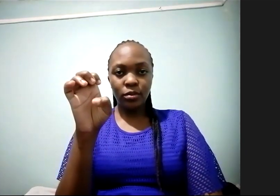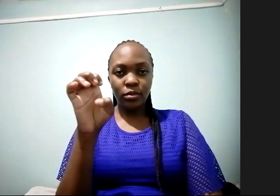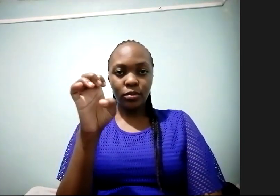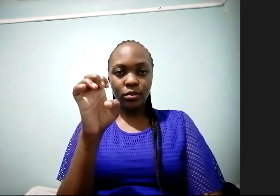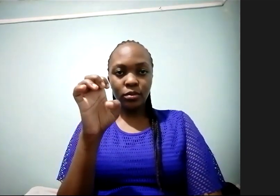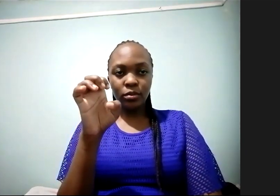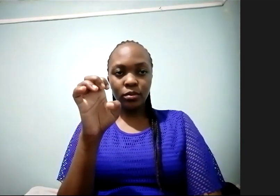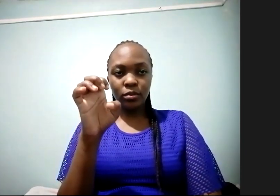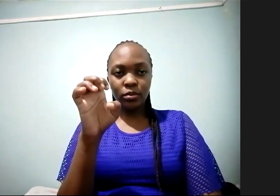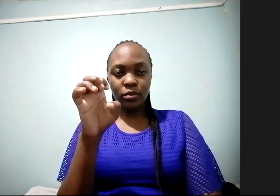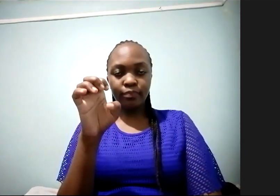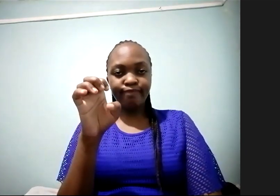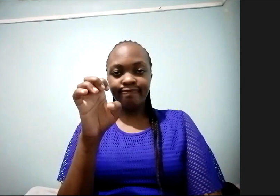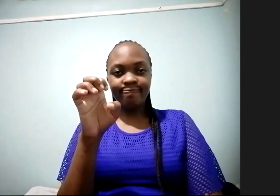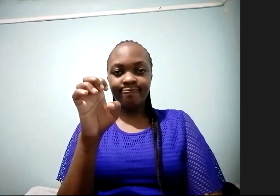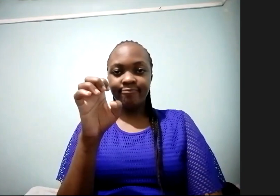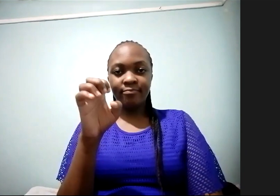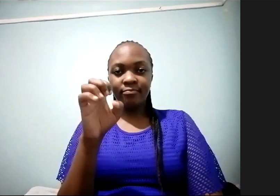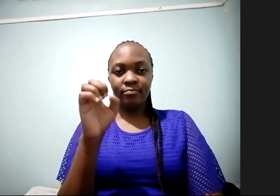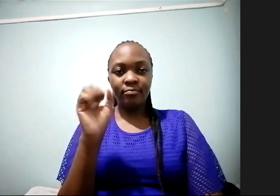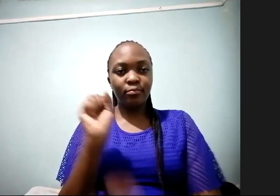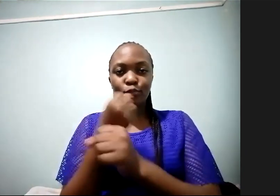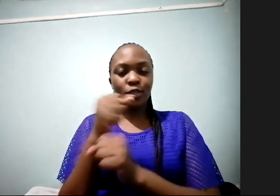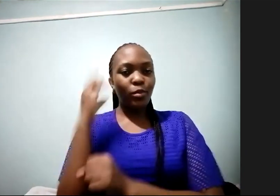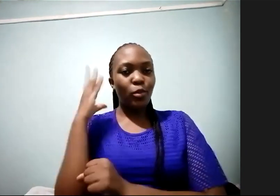we can get you. Your mic is on, but I can't get you.